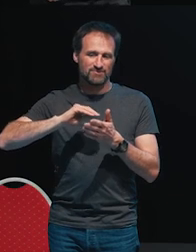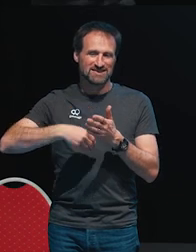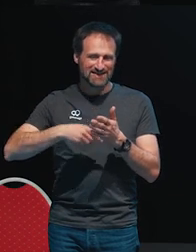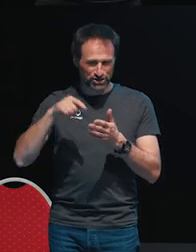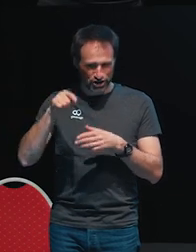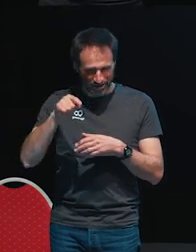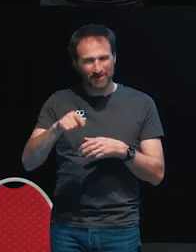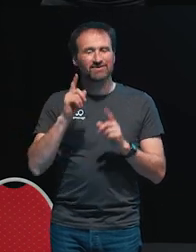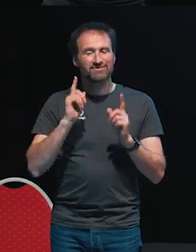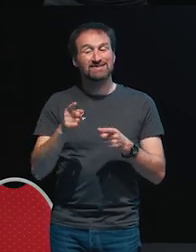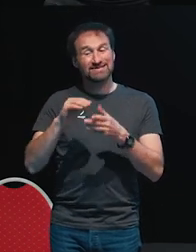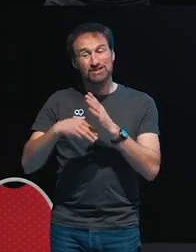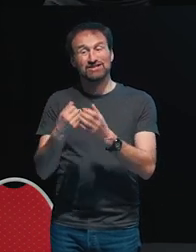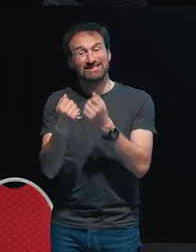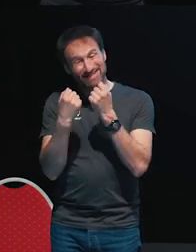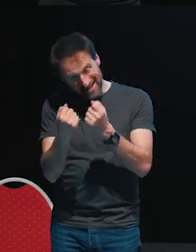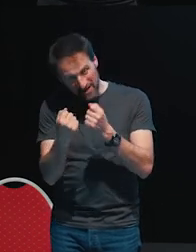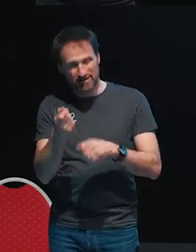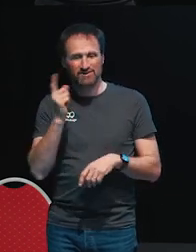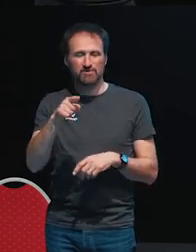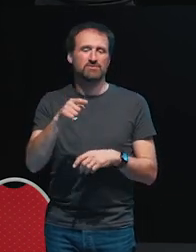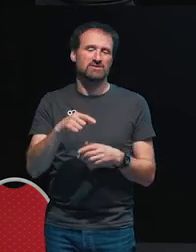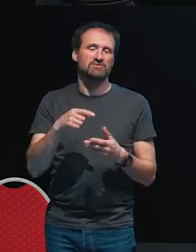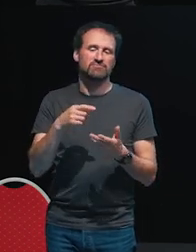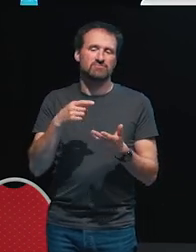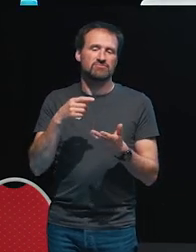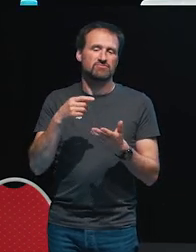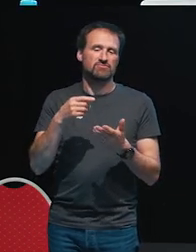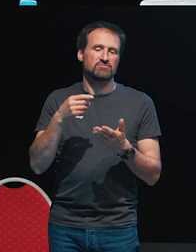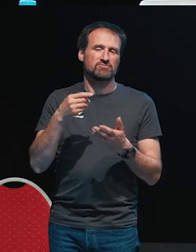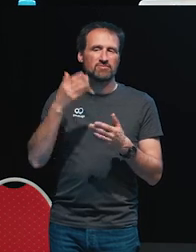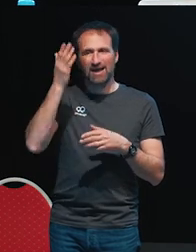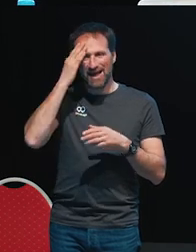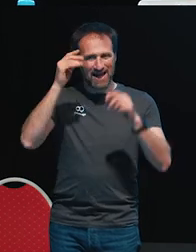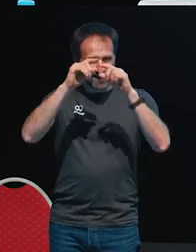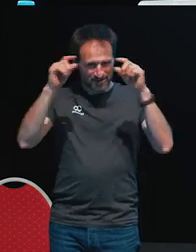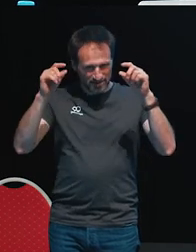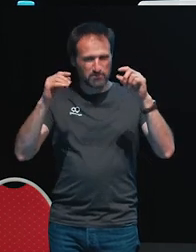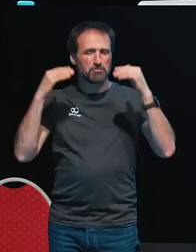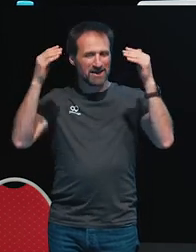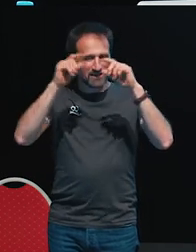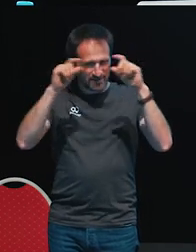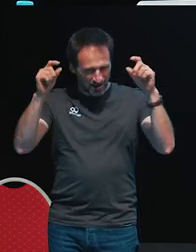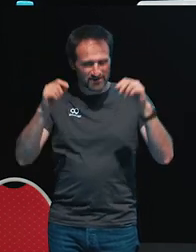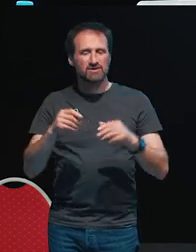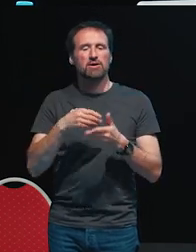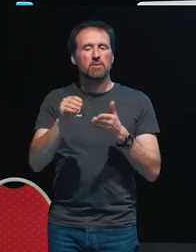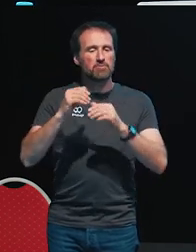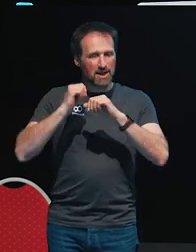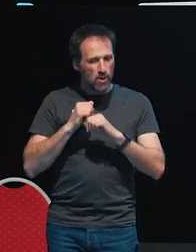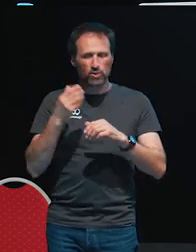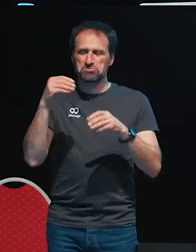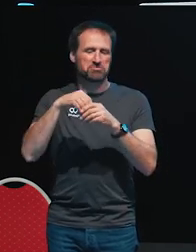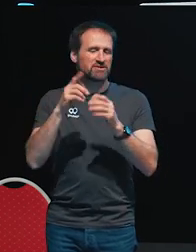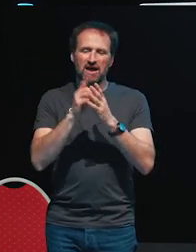more state. And JSON Web Tokens consist out of three parts: the header with some metadata, your payload with any data you need, and your signature to